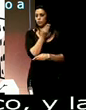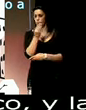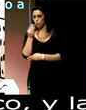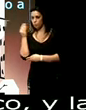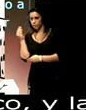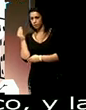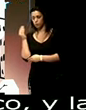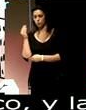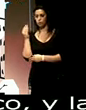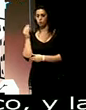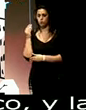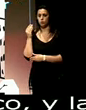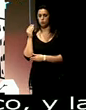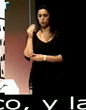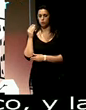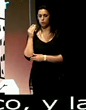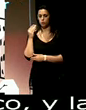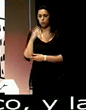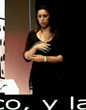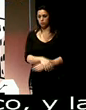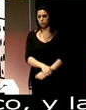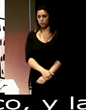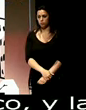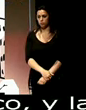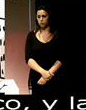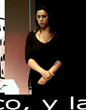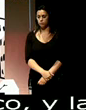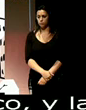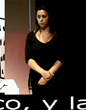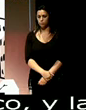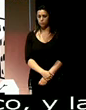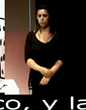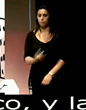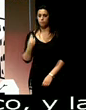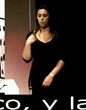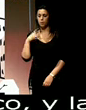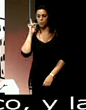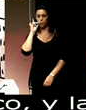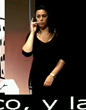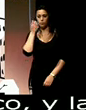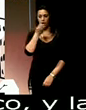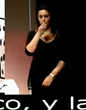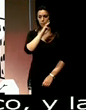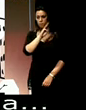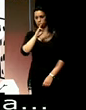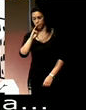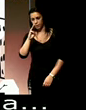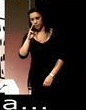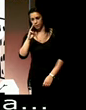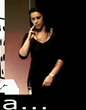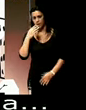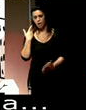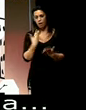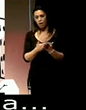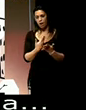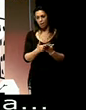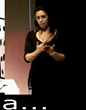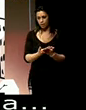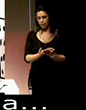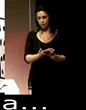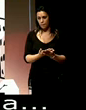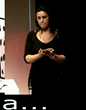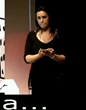The application, the app V4A Inside and these guarantees, the technological development is rooted in different